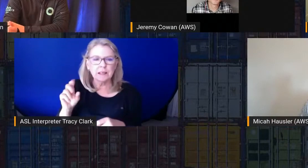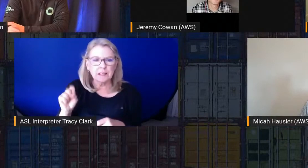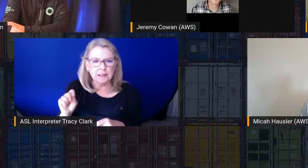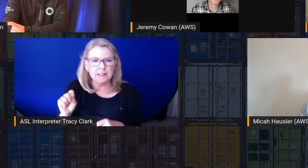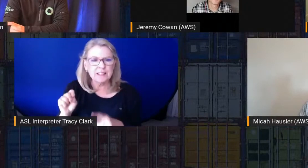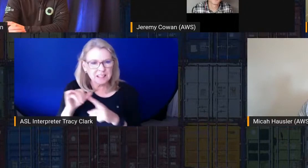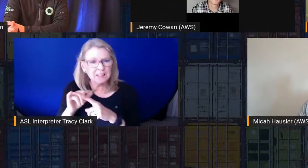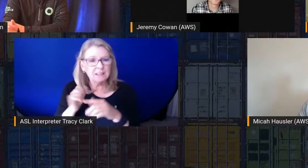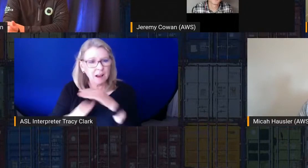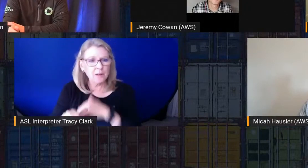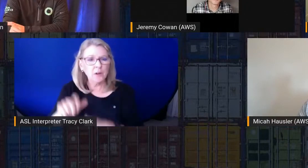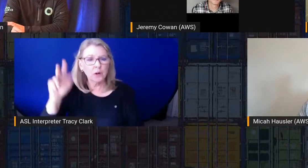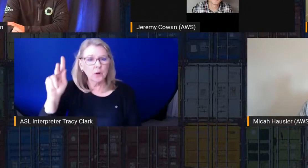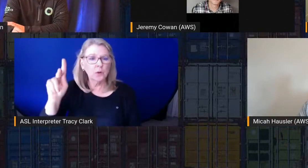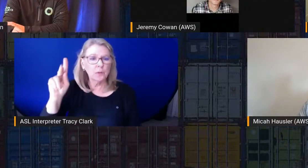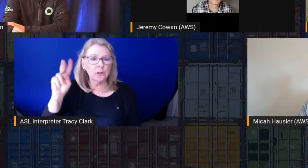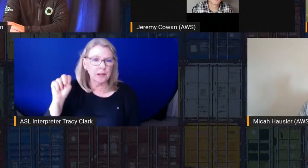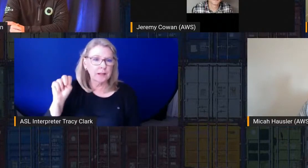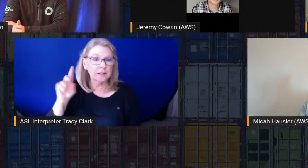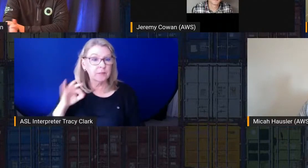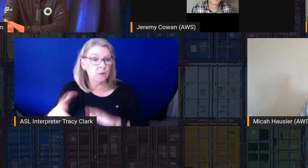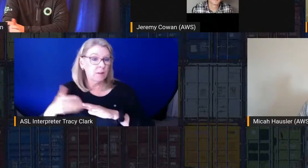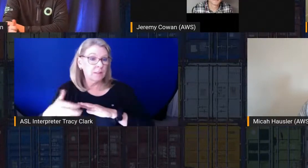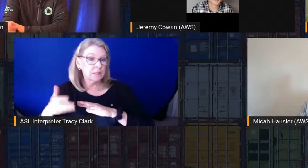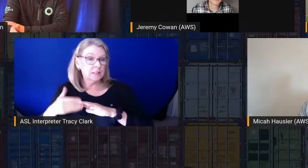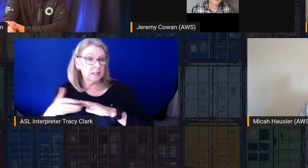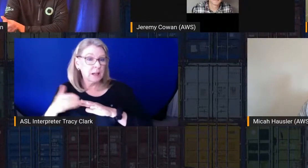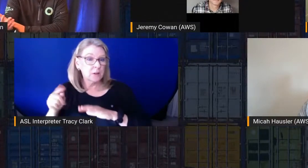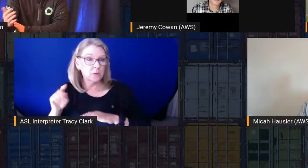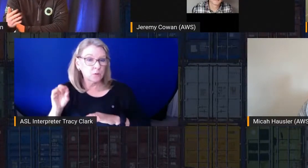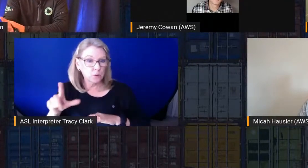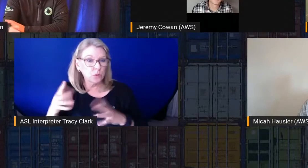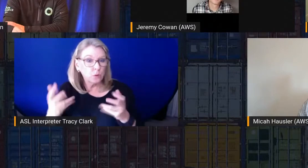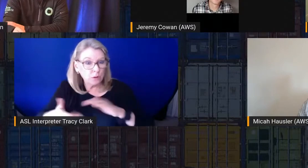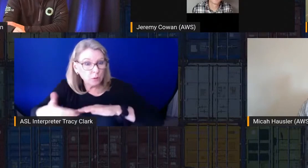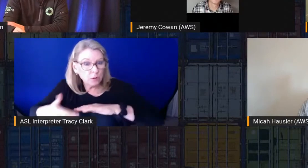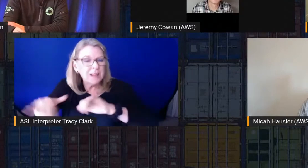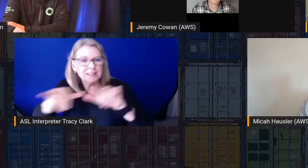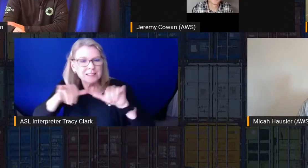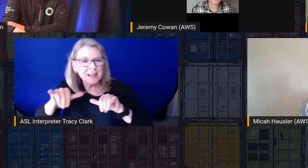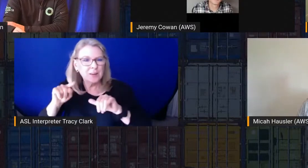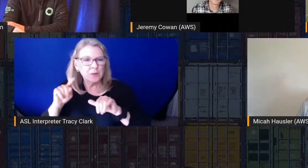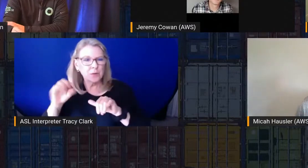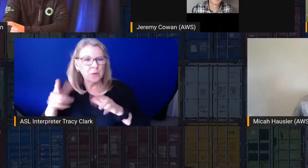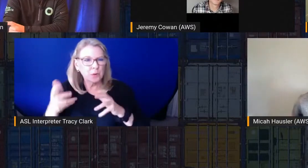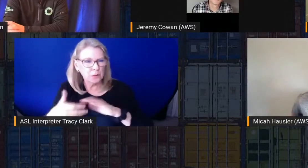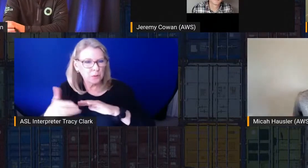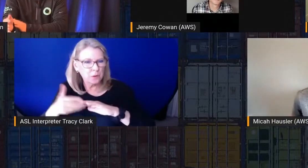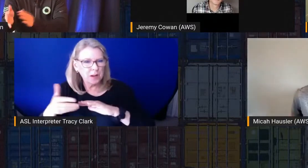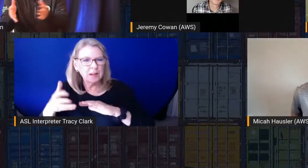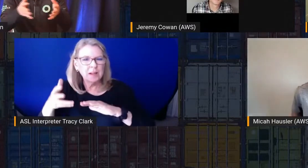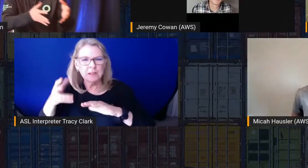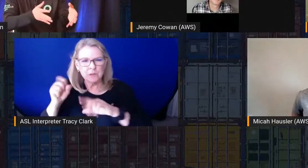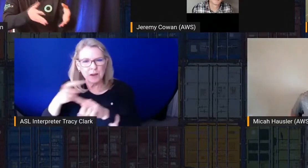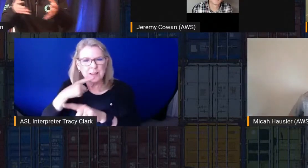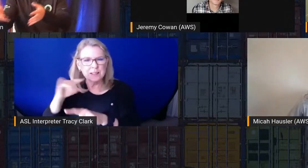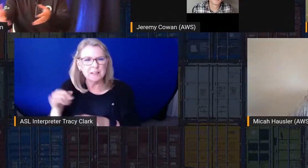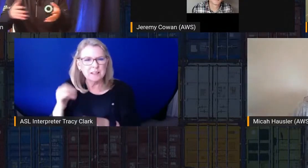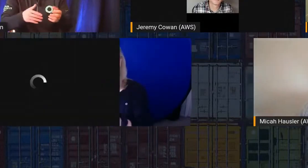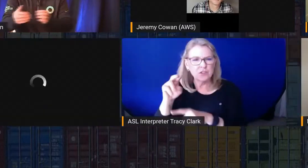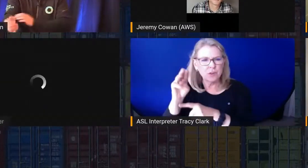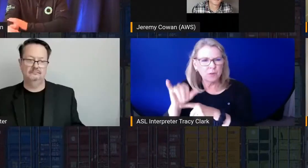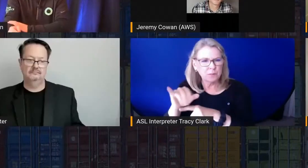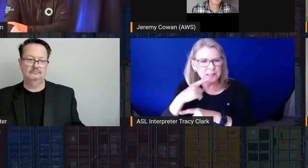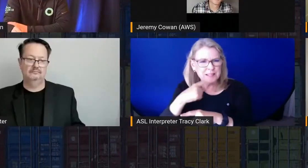to run, you're welcome to run it. Just varying degrees of, as it was described from Jeremy, ownership of responsibility for